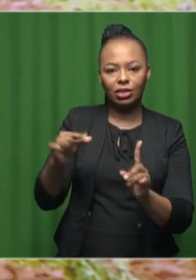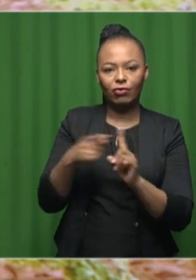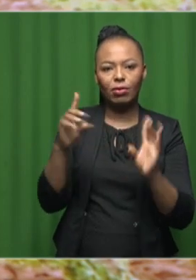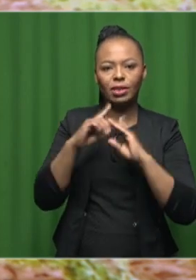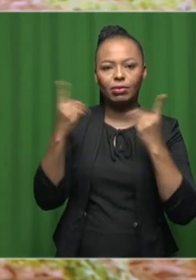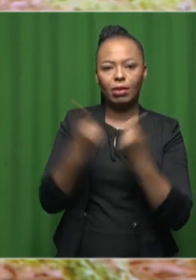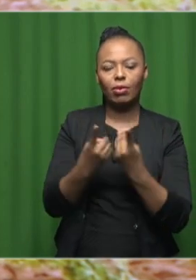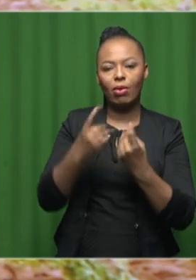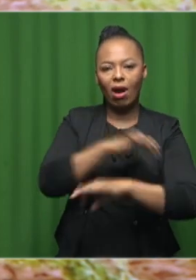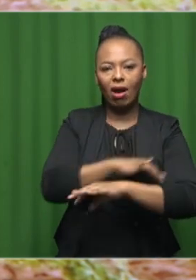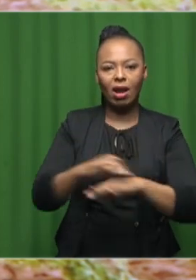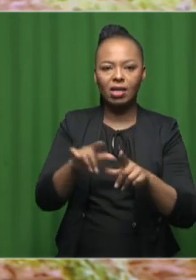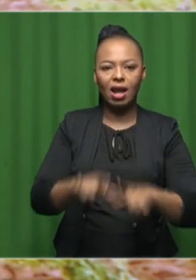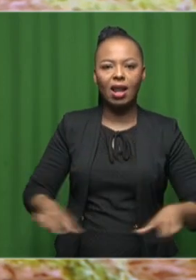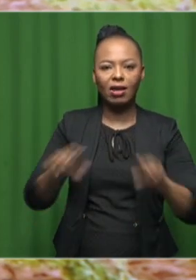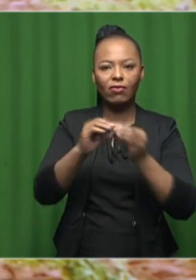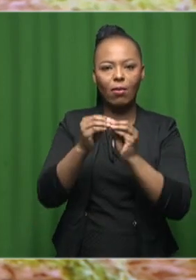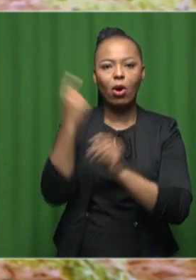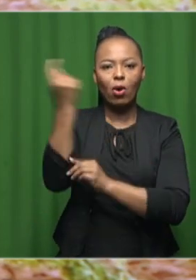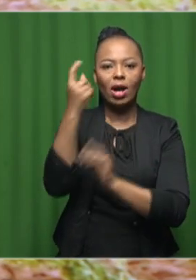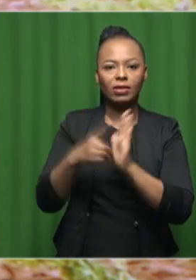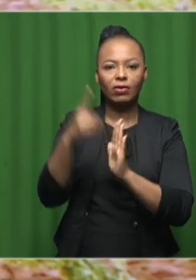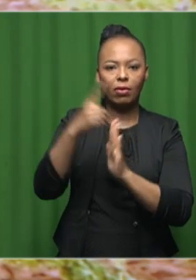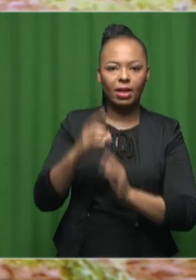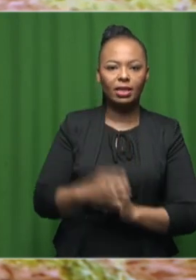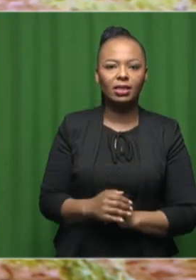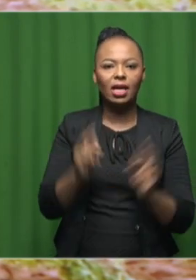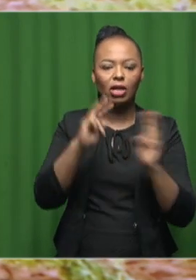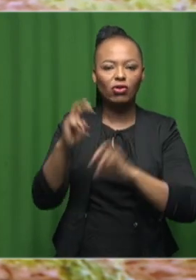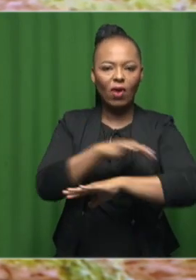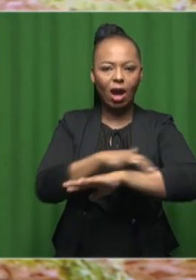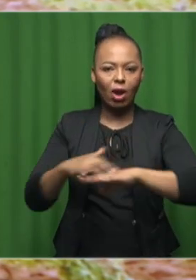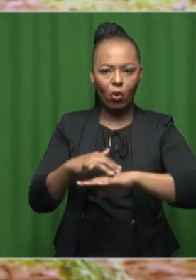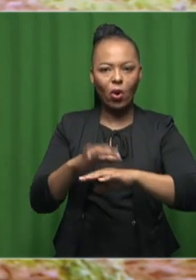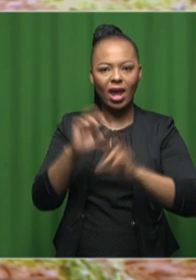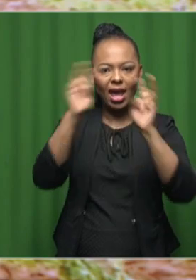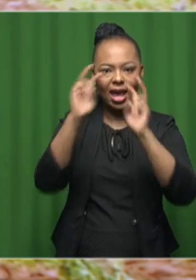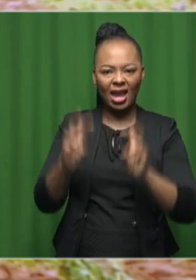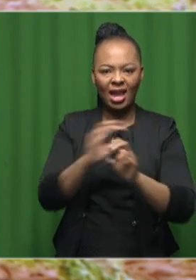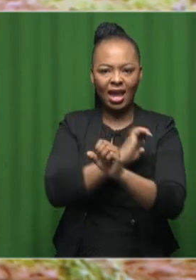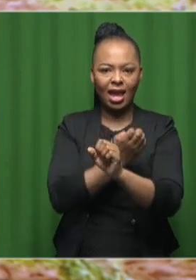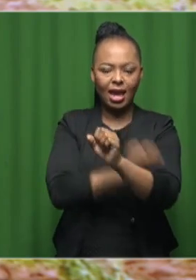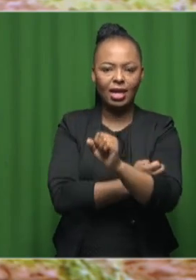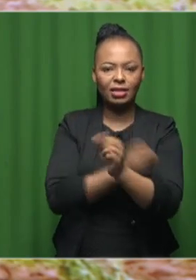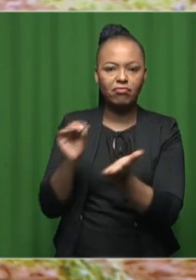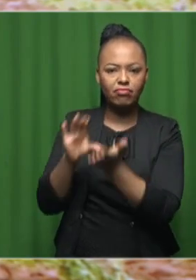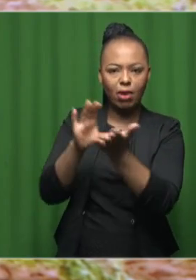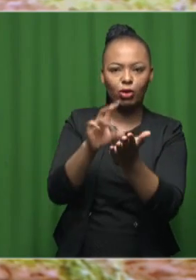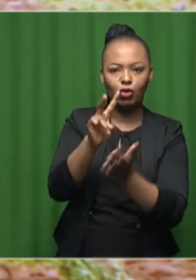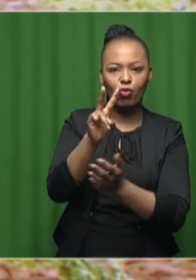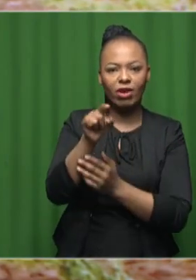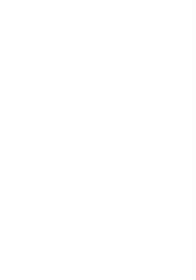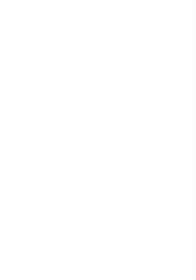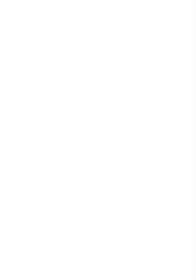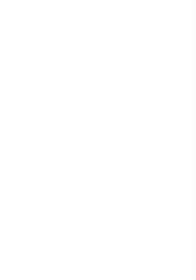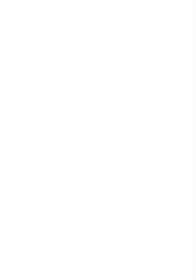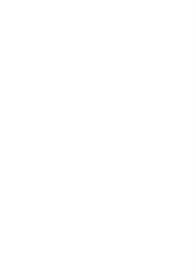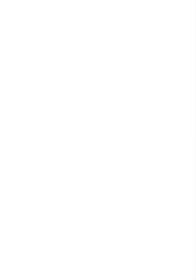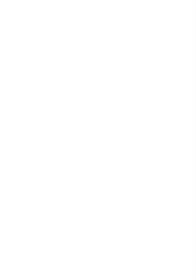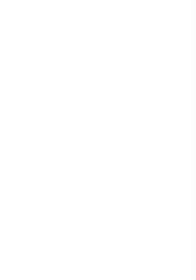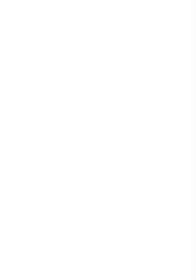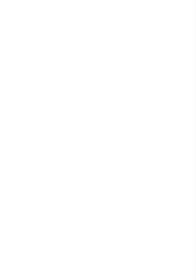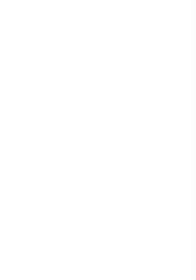Rural Development, speaking about that Agro-Energy Fund to the tune of 2.5 billion rand to help farmers mitigate load shedding.